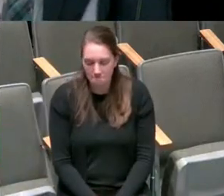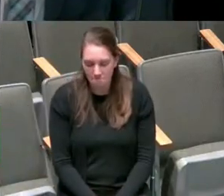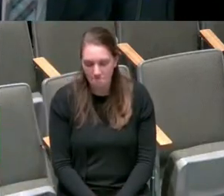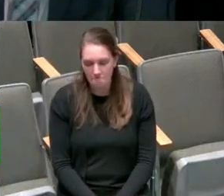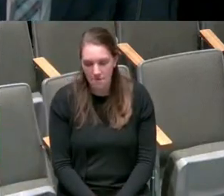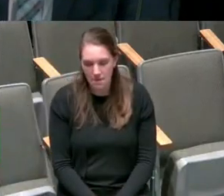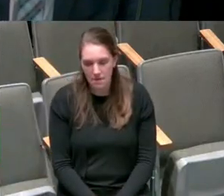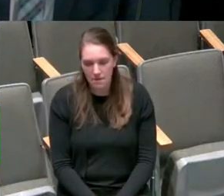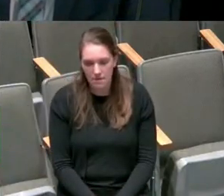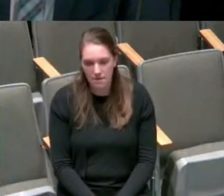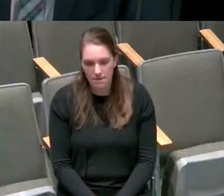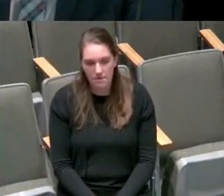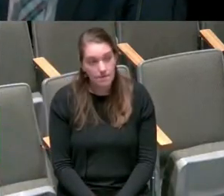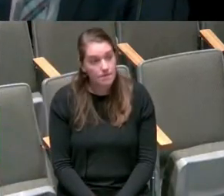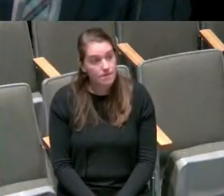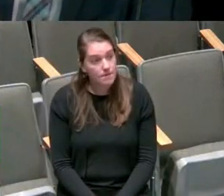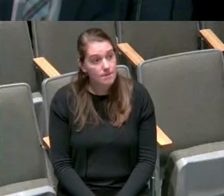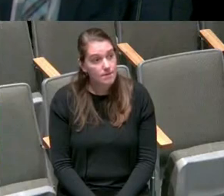okay